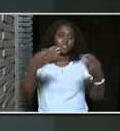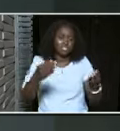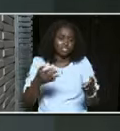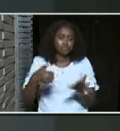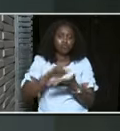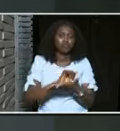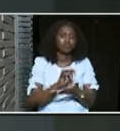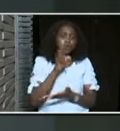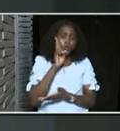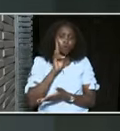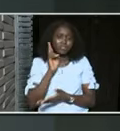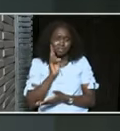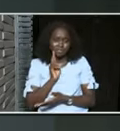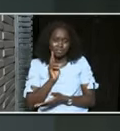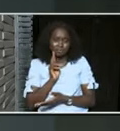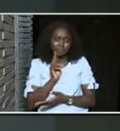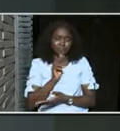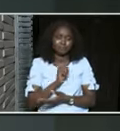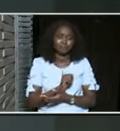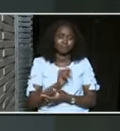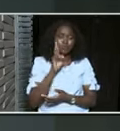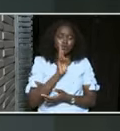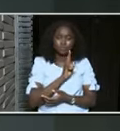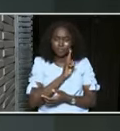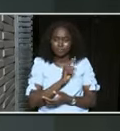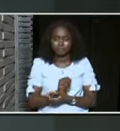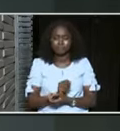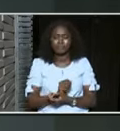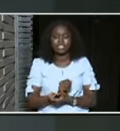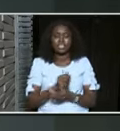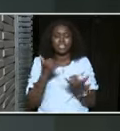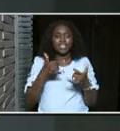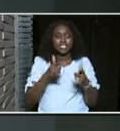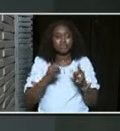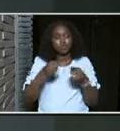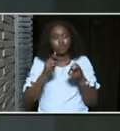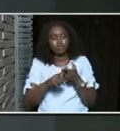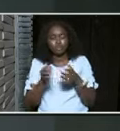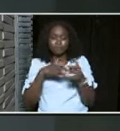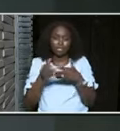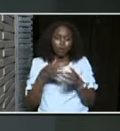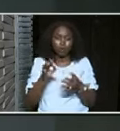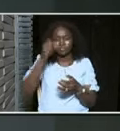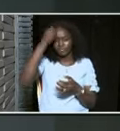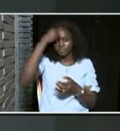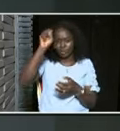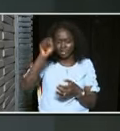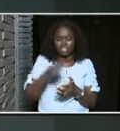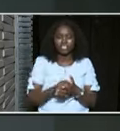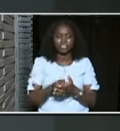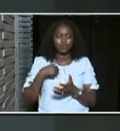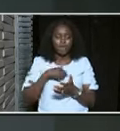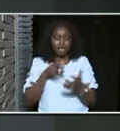we did. And let me go to the issue of strike. You see, we checked with